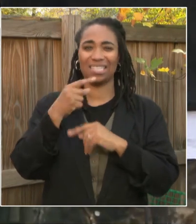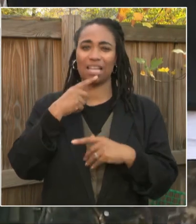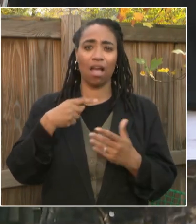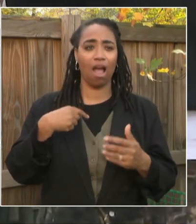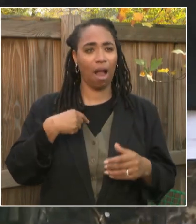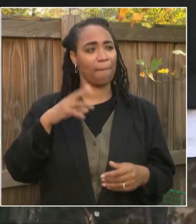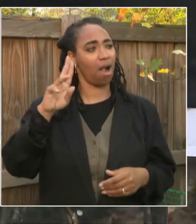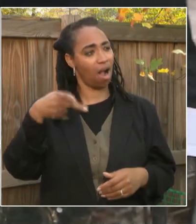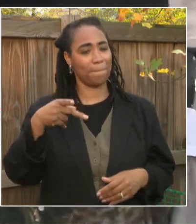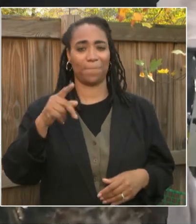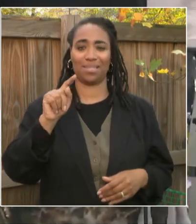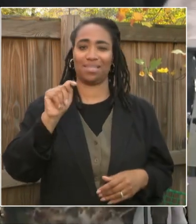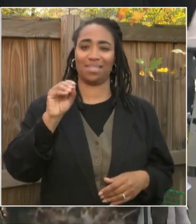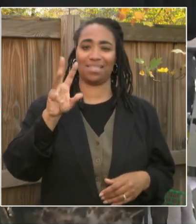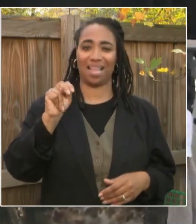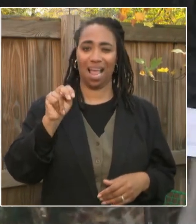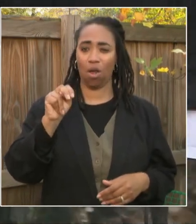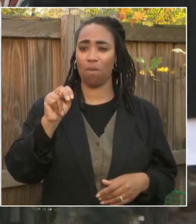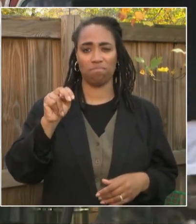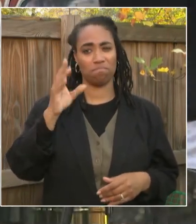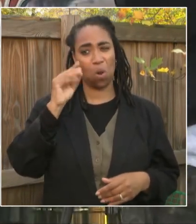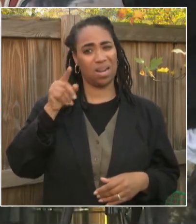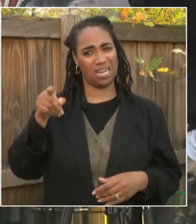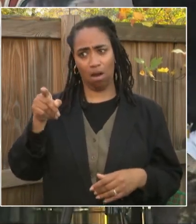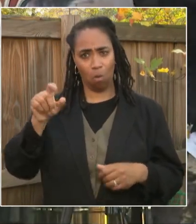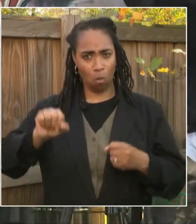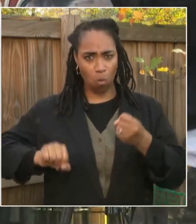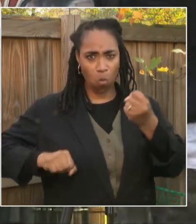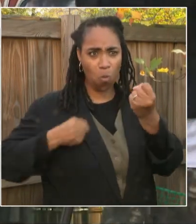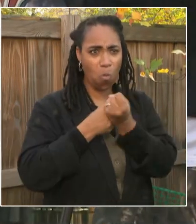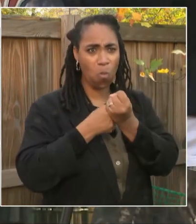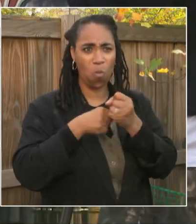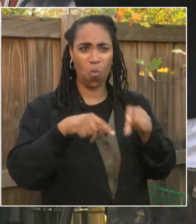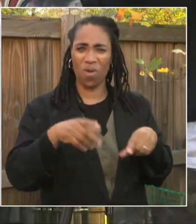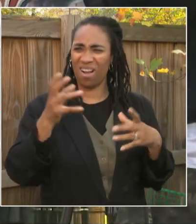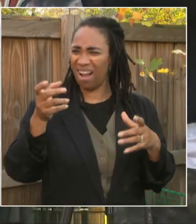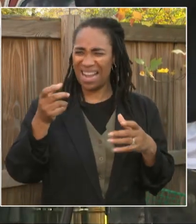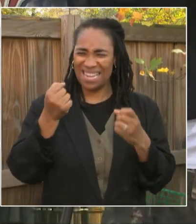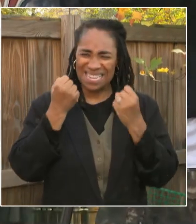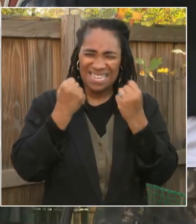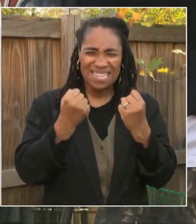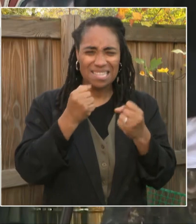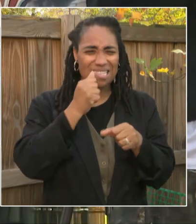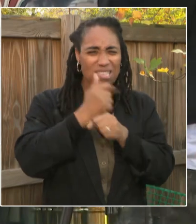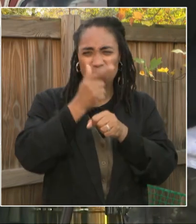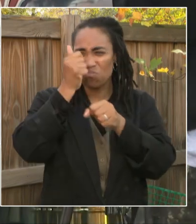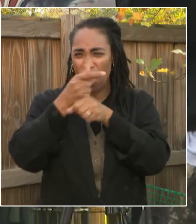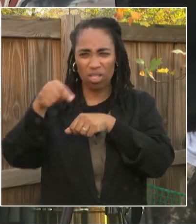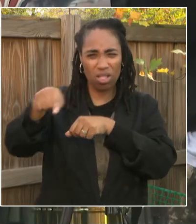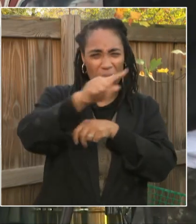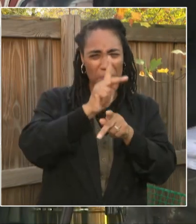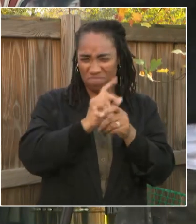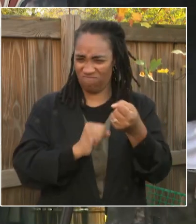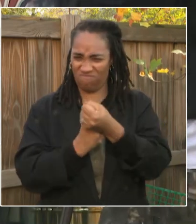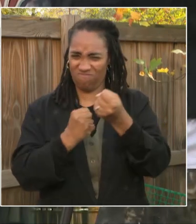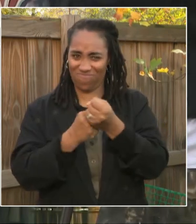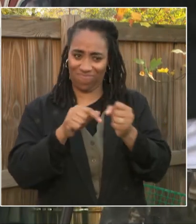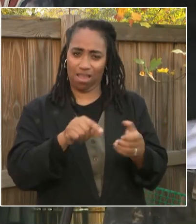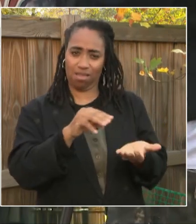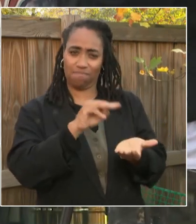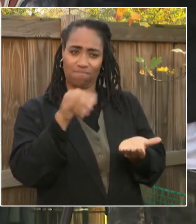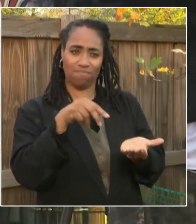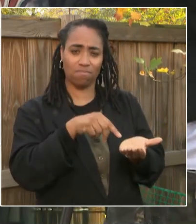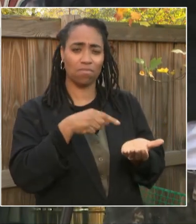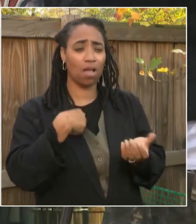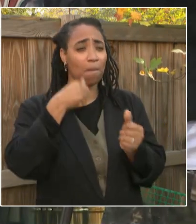it when I was growing up that Mayor Barry bought that building so that that organization and the young people that they poured into could have a